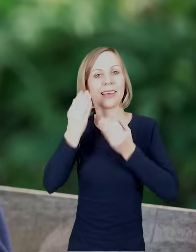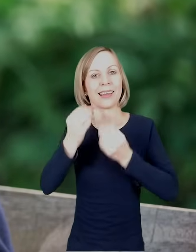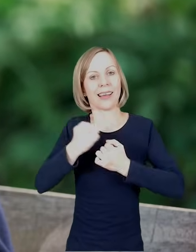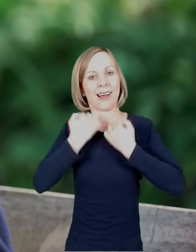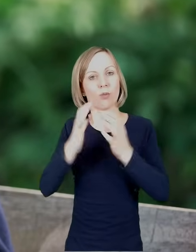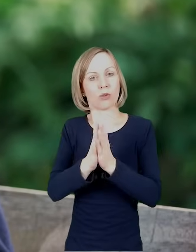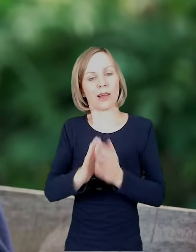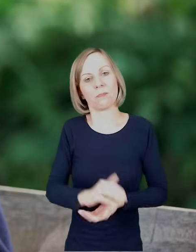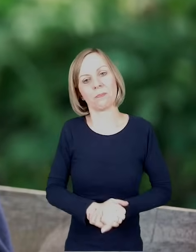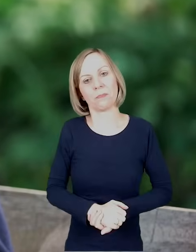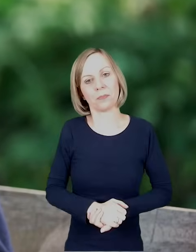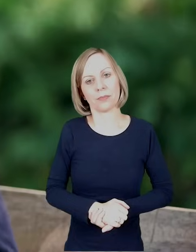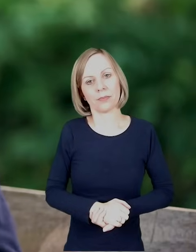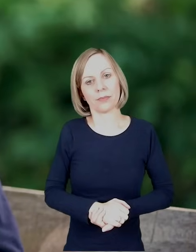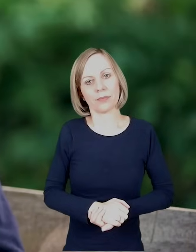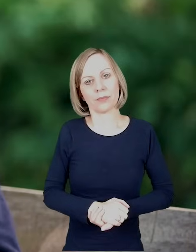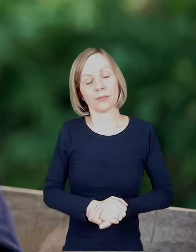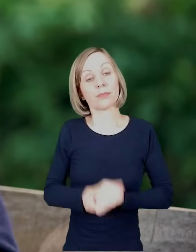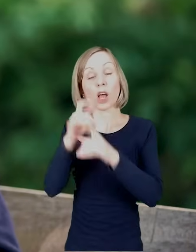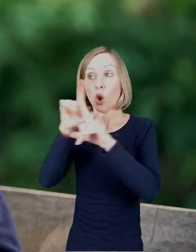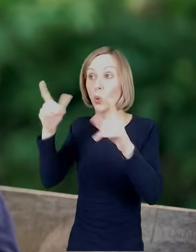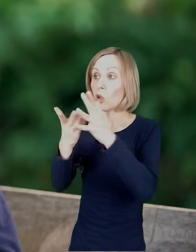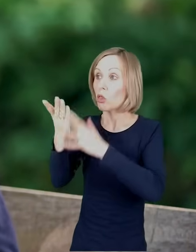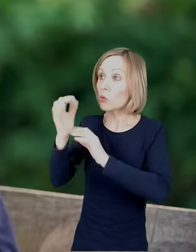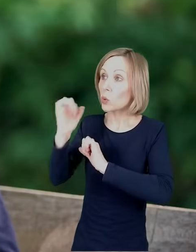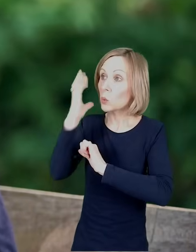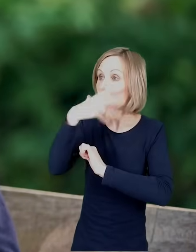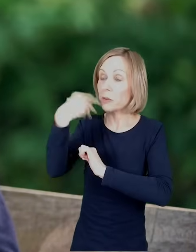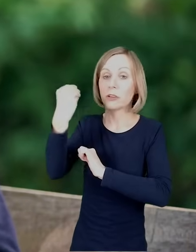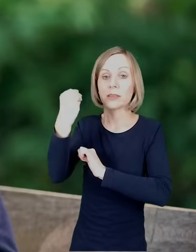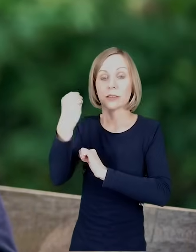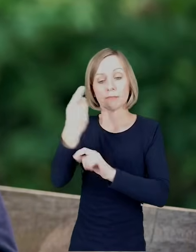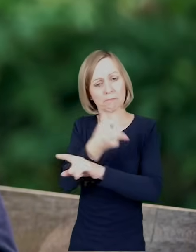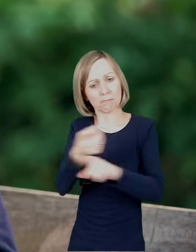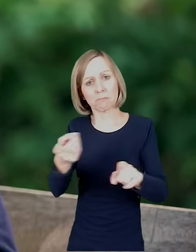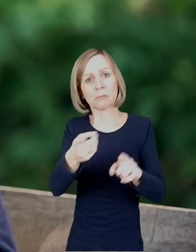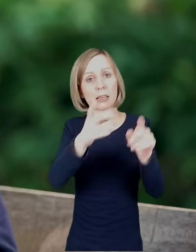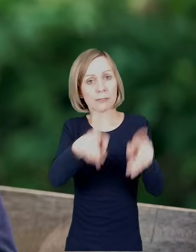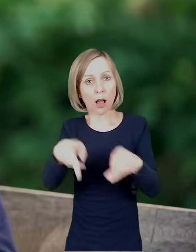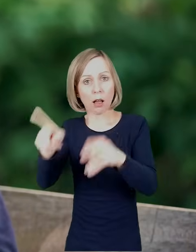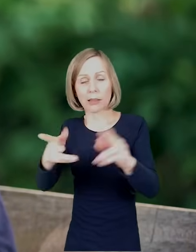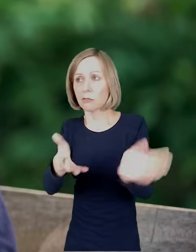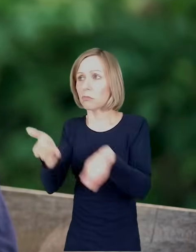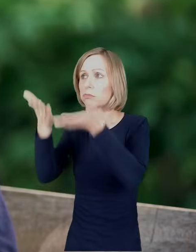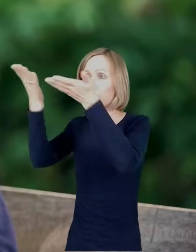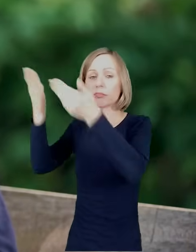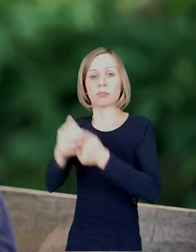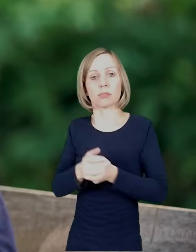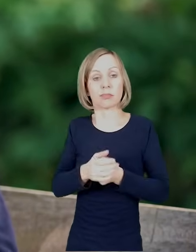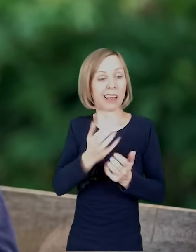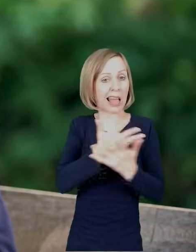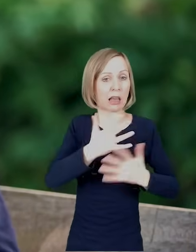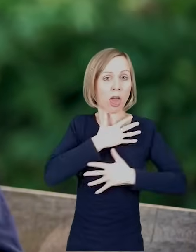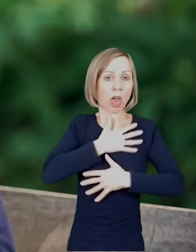mercy, hear our prayer. Lord, by your Spirit, receive with mercy those who have died. Comfort those who mourn in the knowledge